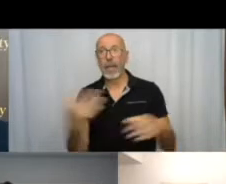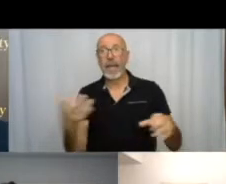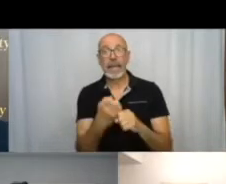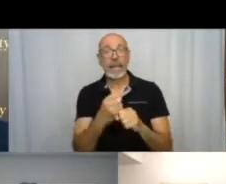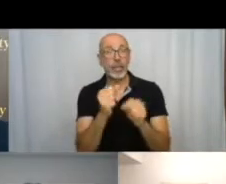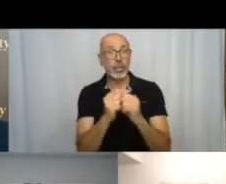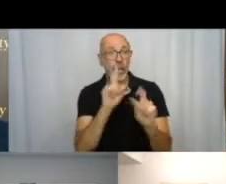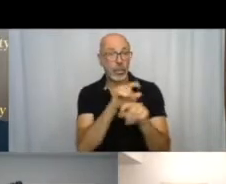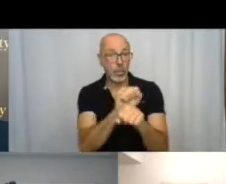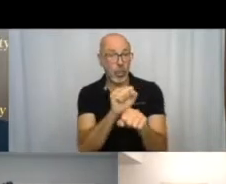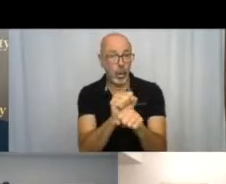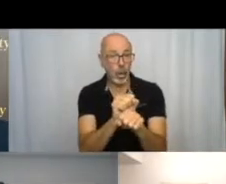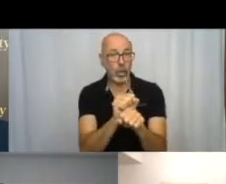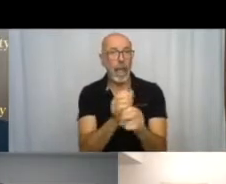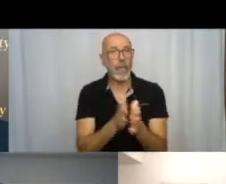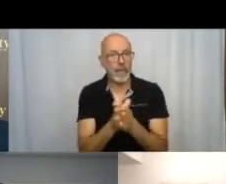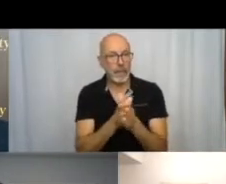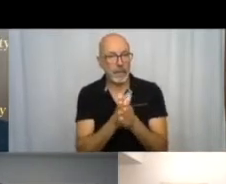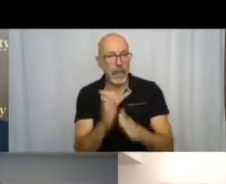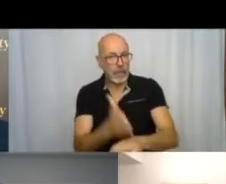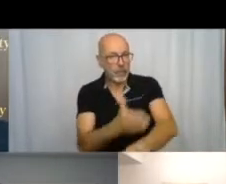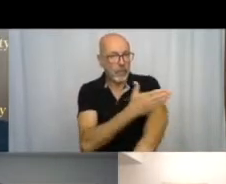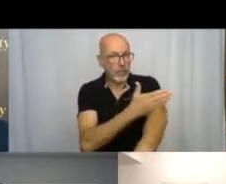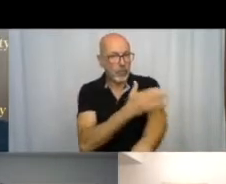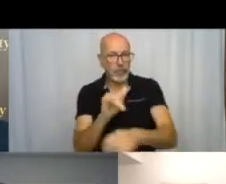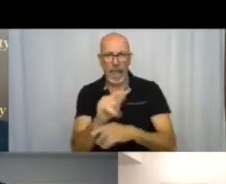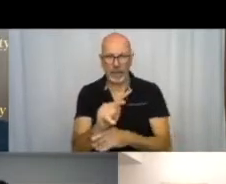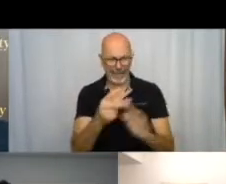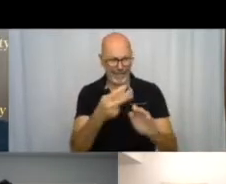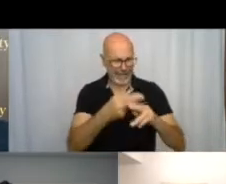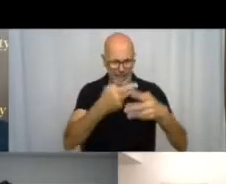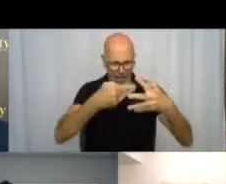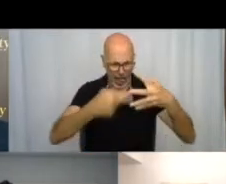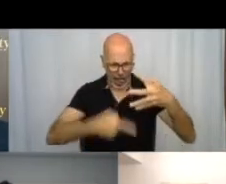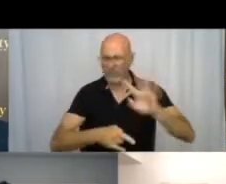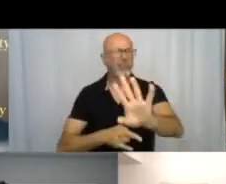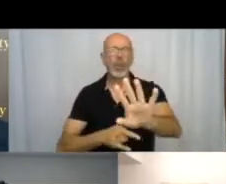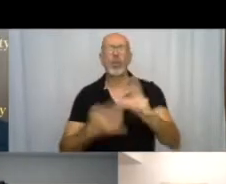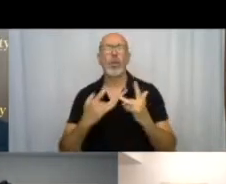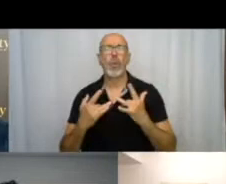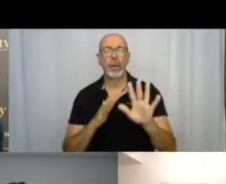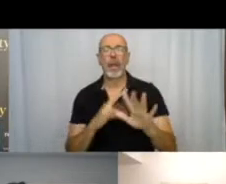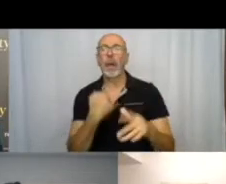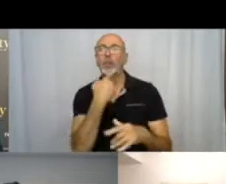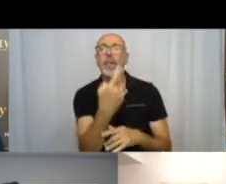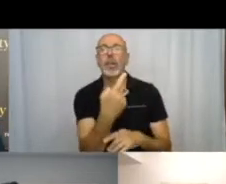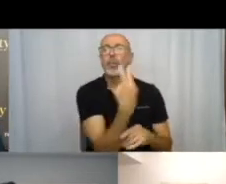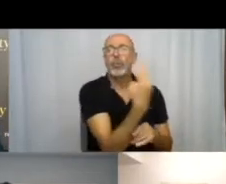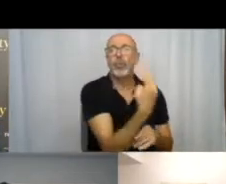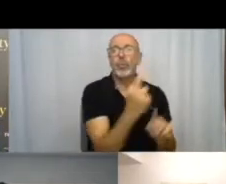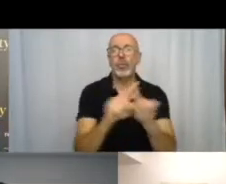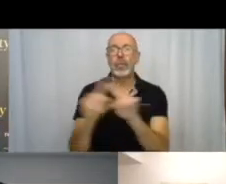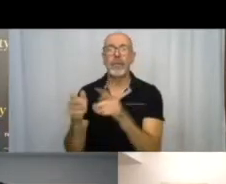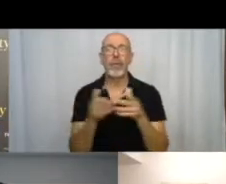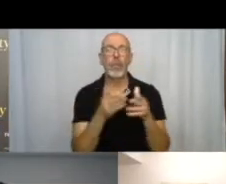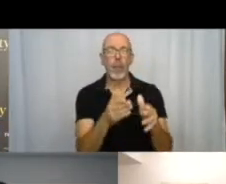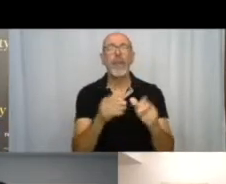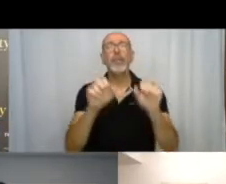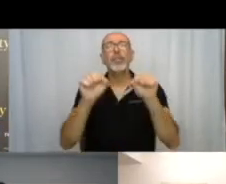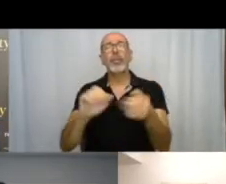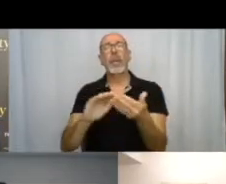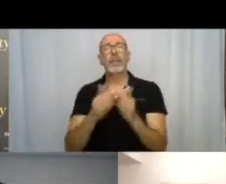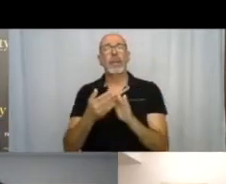Work Incentives Improvement Act. And you don't have to worry about these names. I'm just trying to tell you that there are two different ways that you can